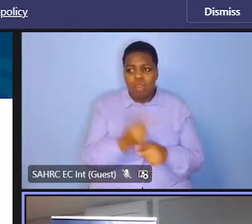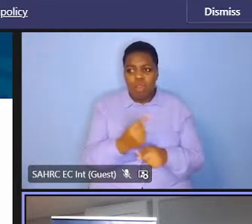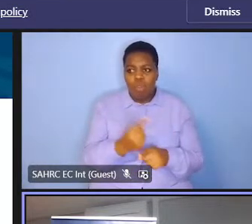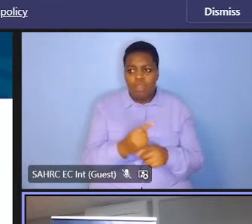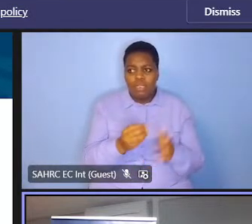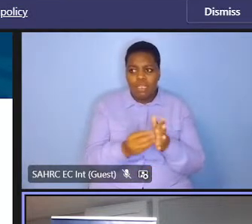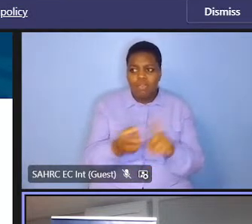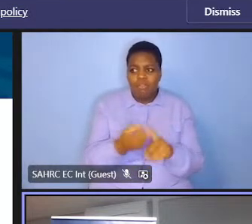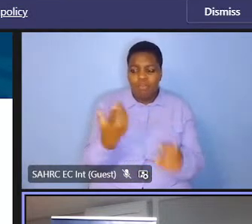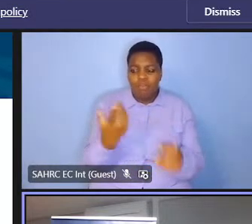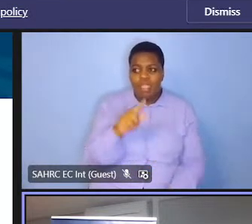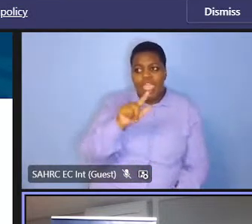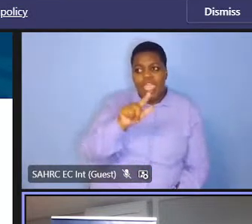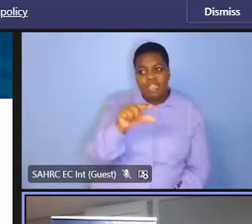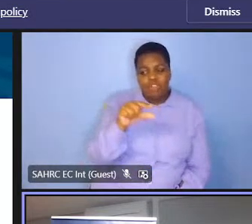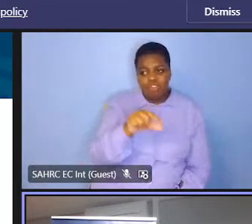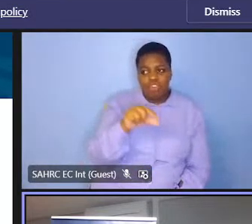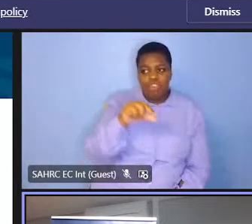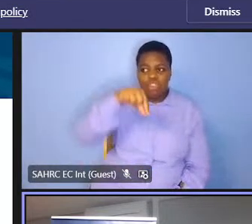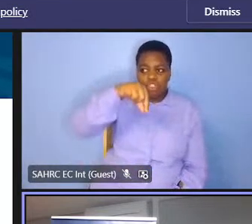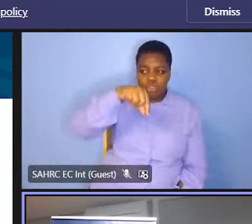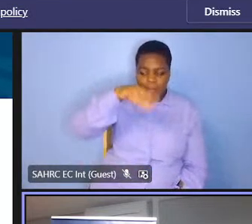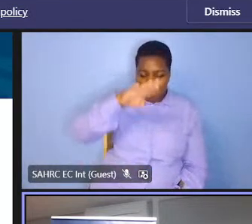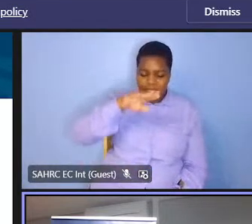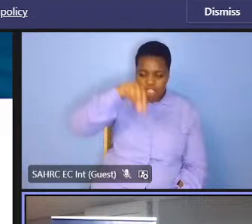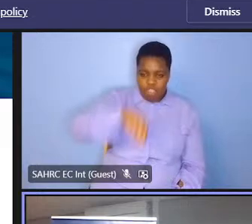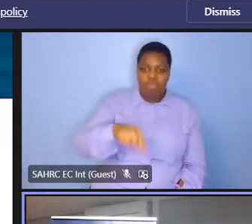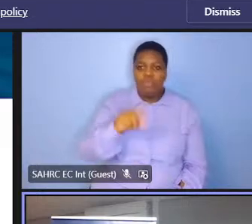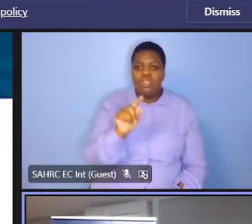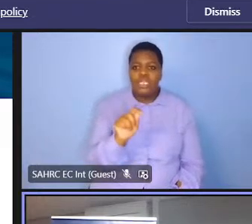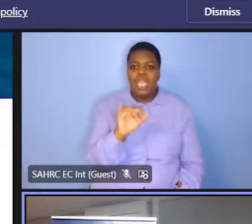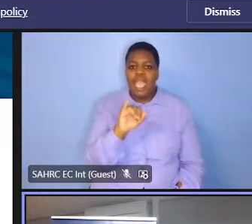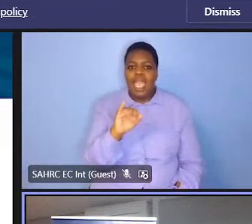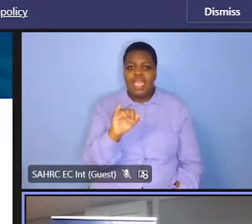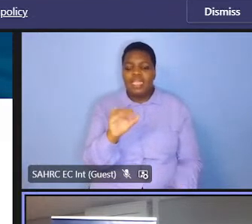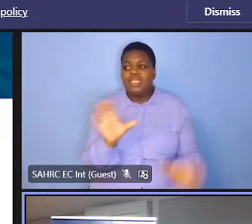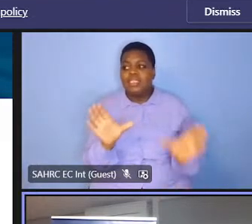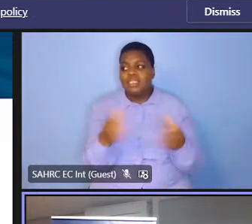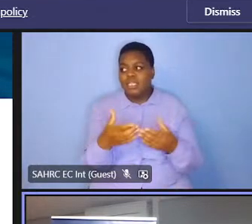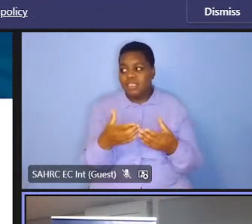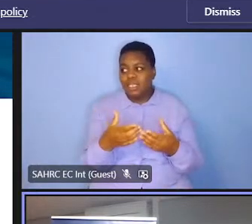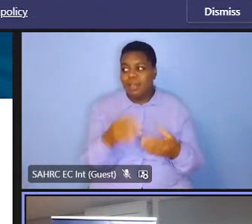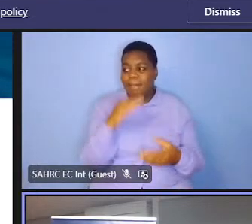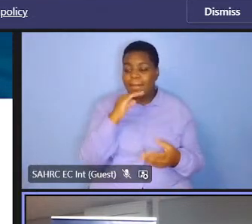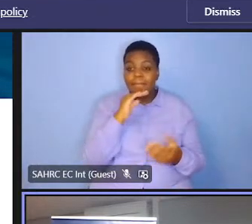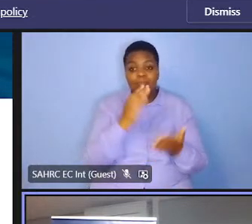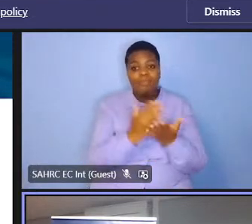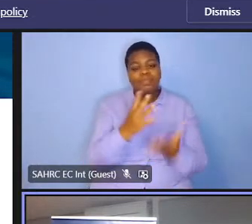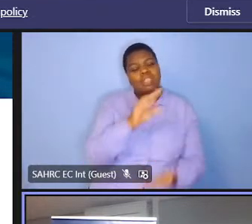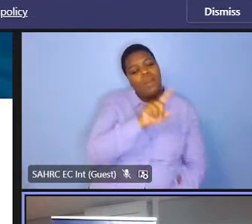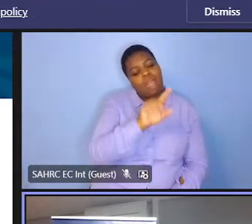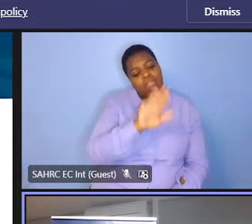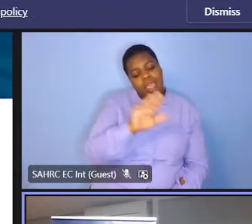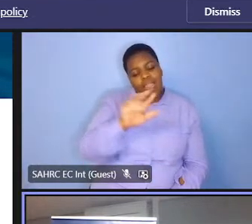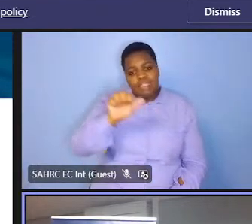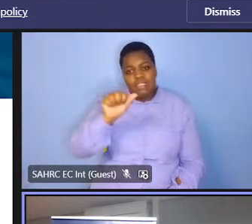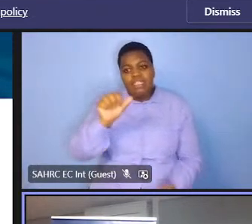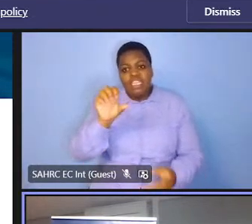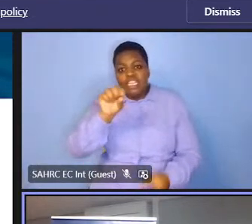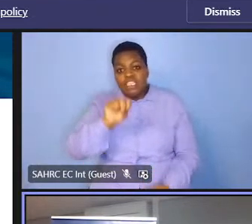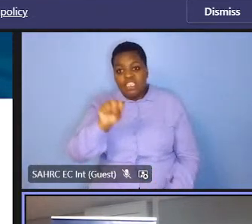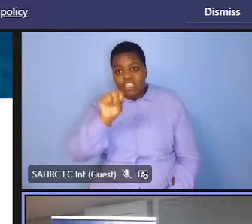from the LGBTIQ sector. Further, the South African Schools Act of 1996, Section 5.5,